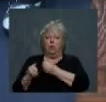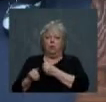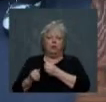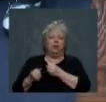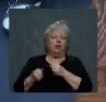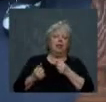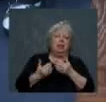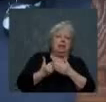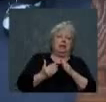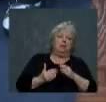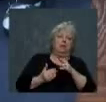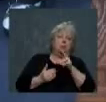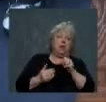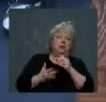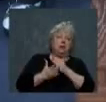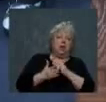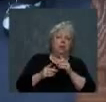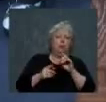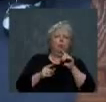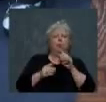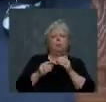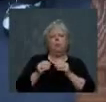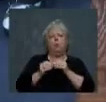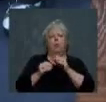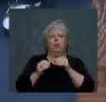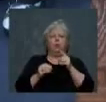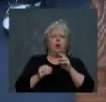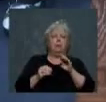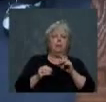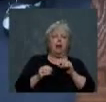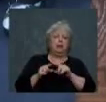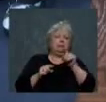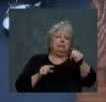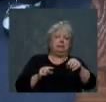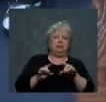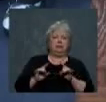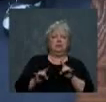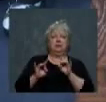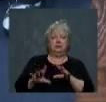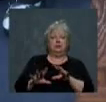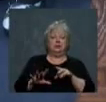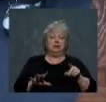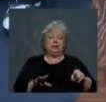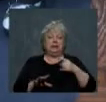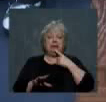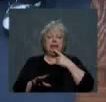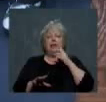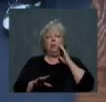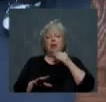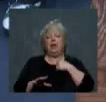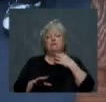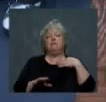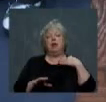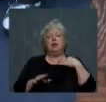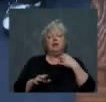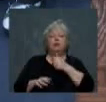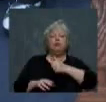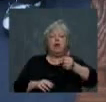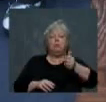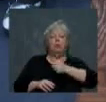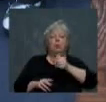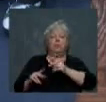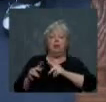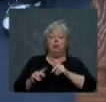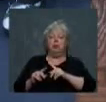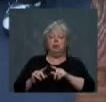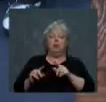stop. It's horrible. They say that they'll have volunteers transportate the individuals as needed, but